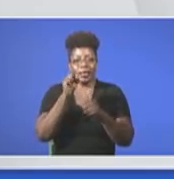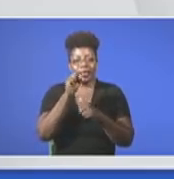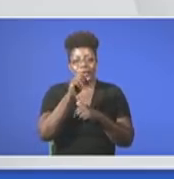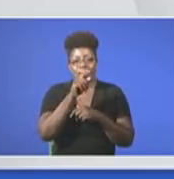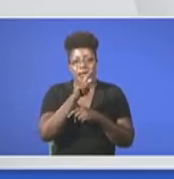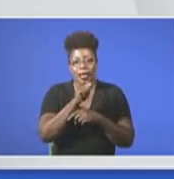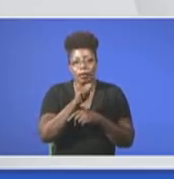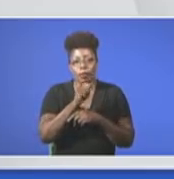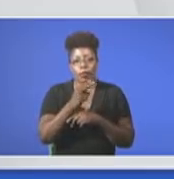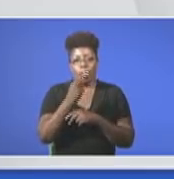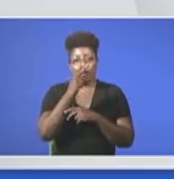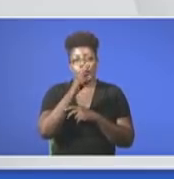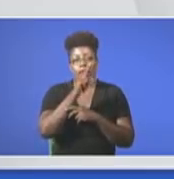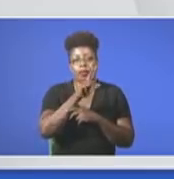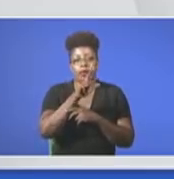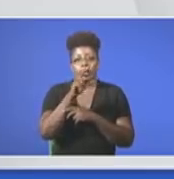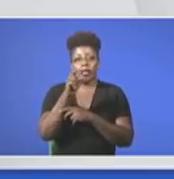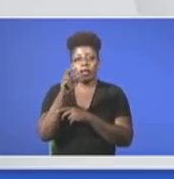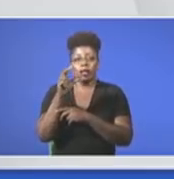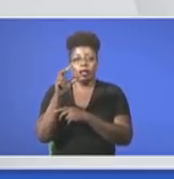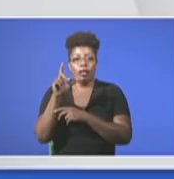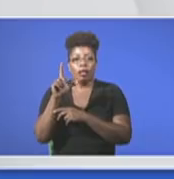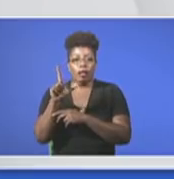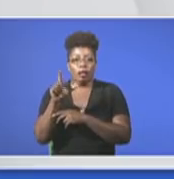up 3-love. We won the first set 6-1.